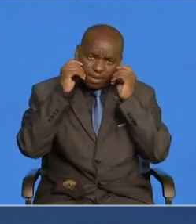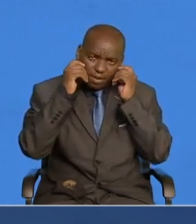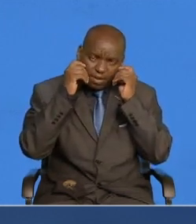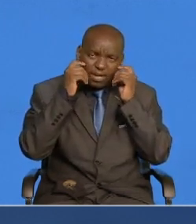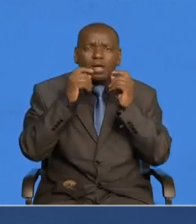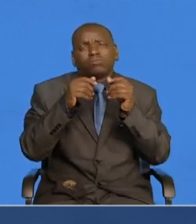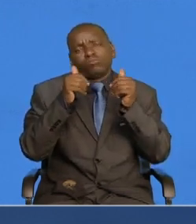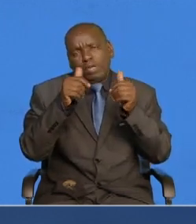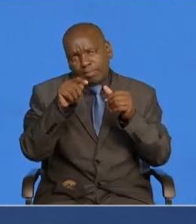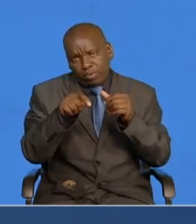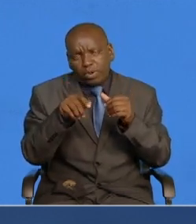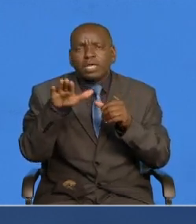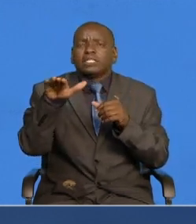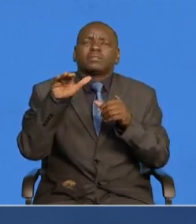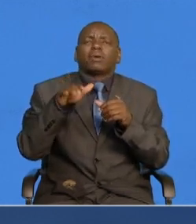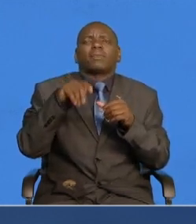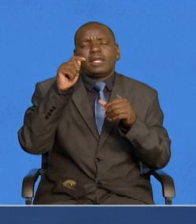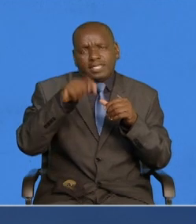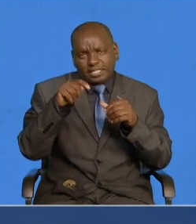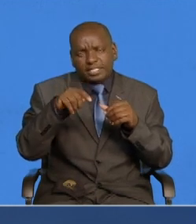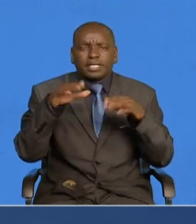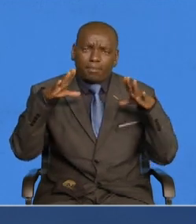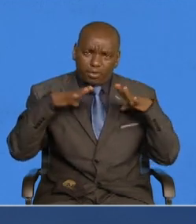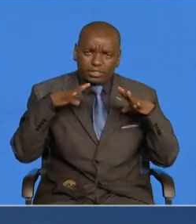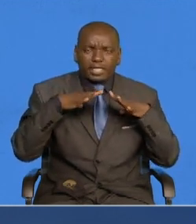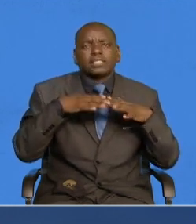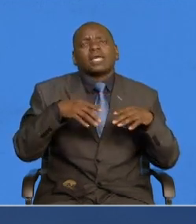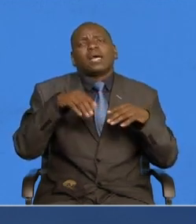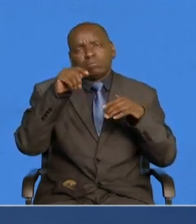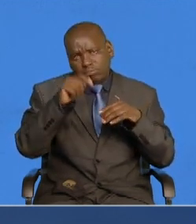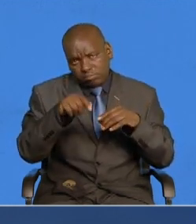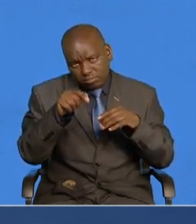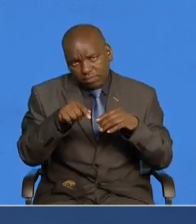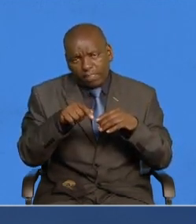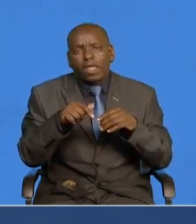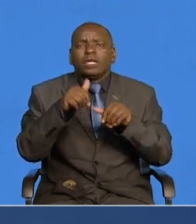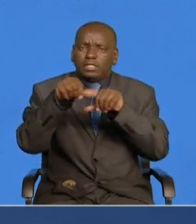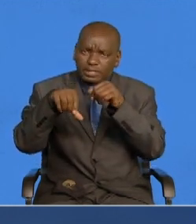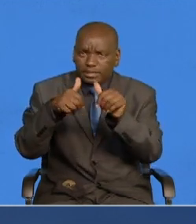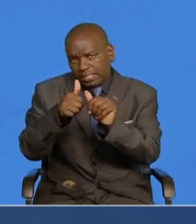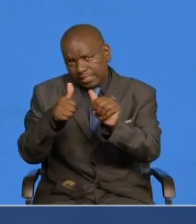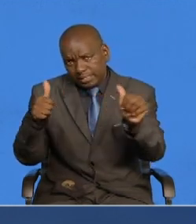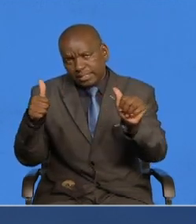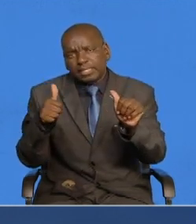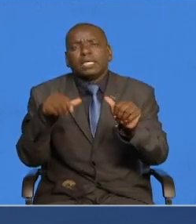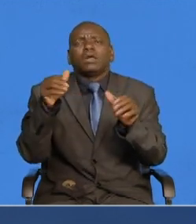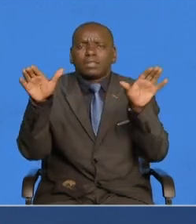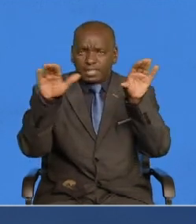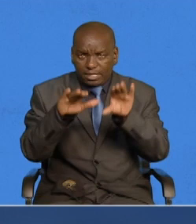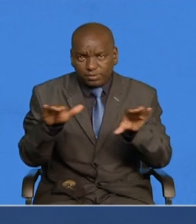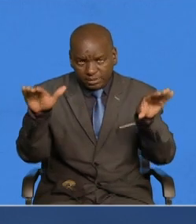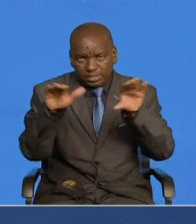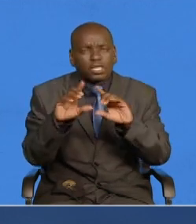where appropriate. But of course, for Zimbabwe, this is mandatory in the public, physical distancing, and avoiding